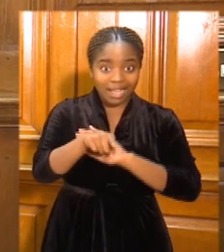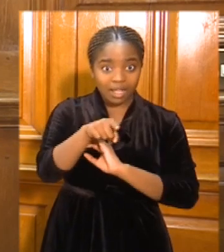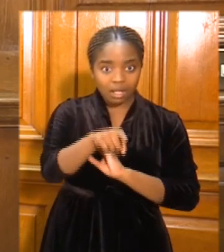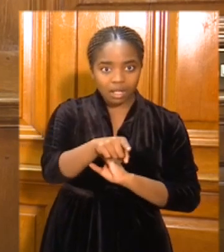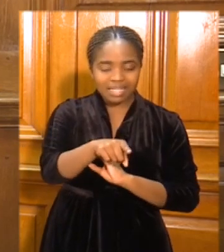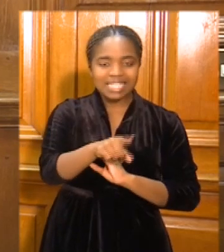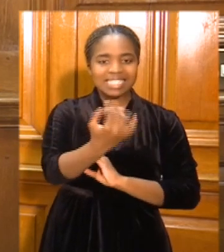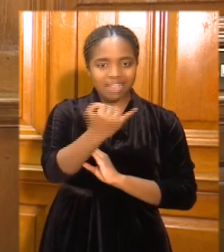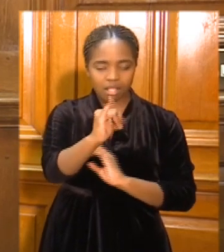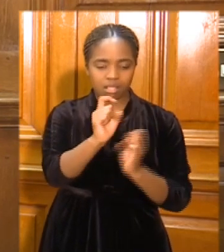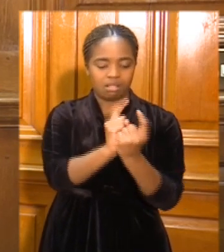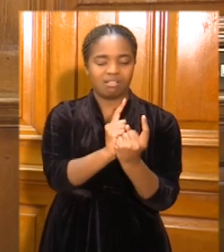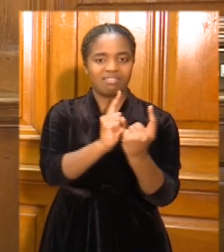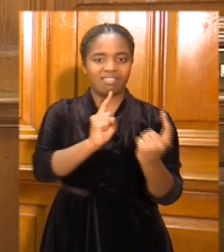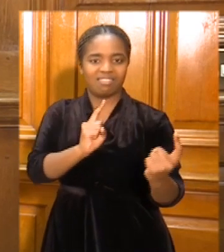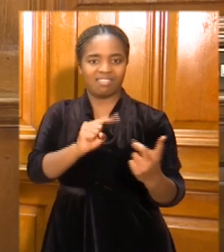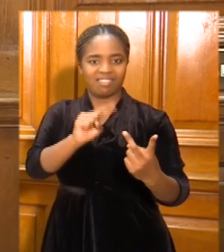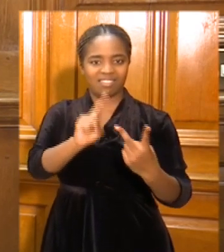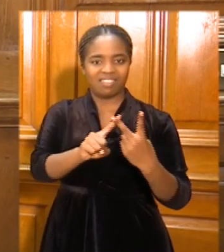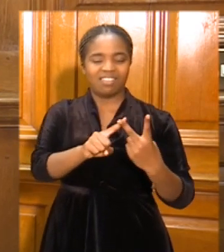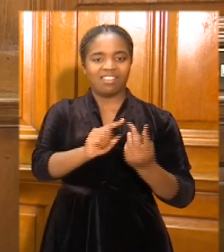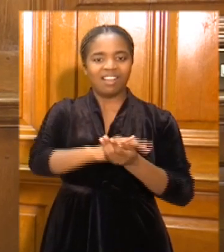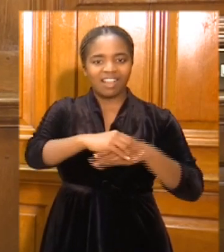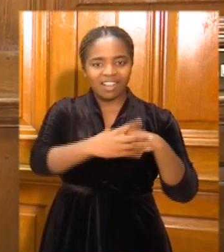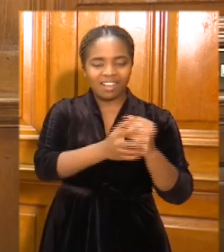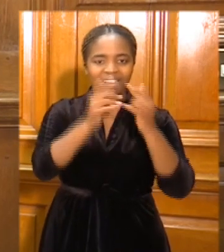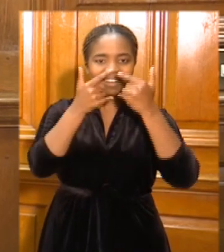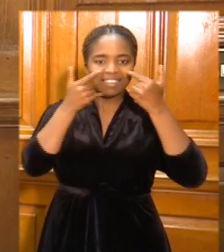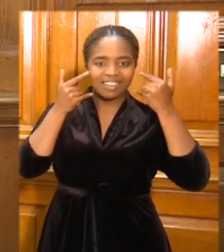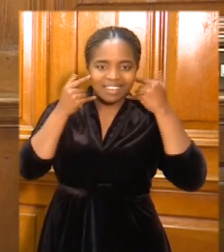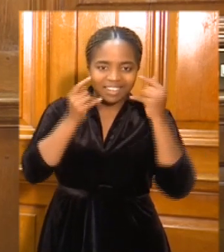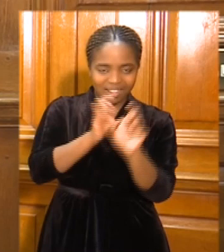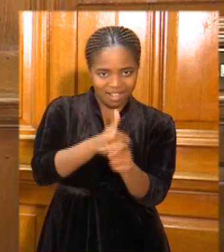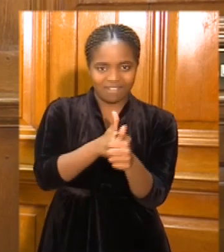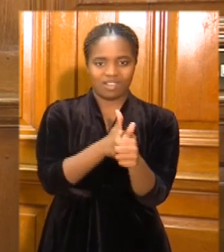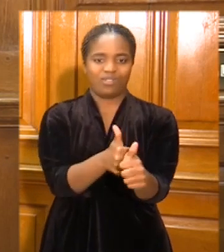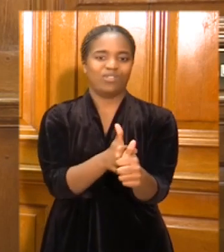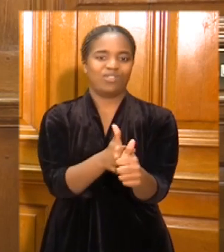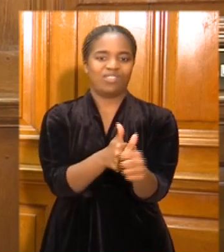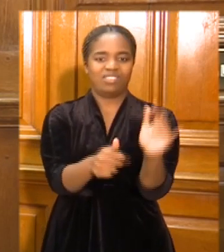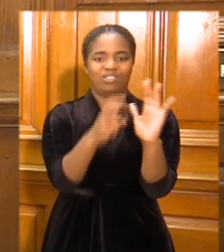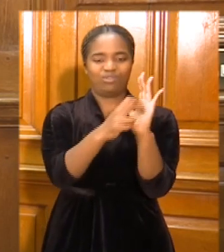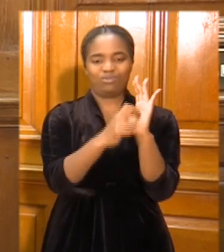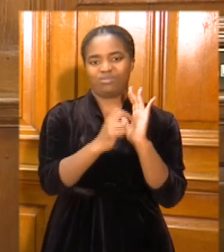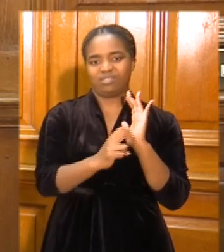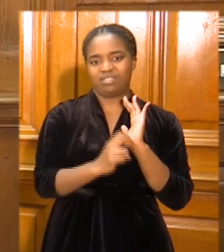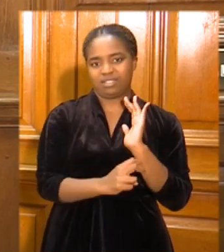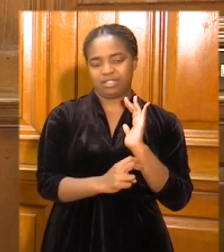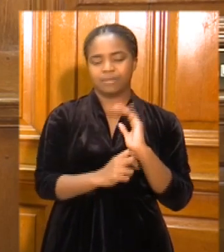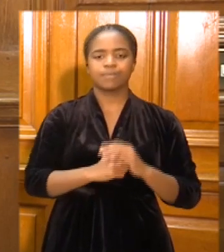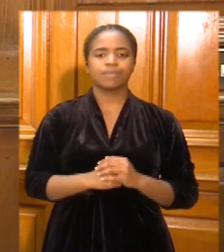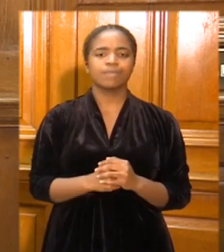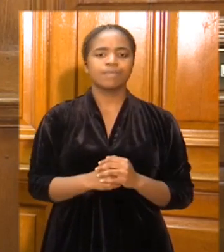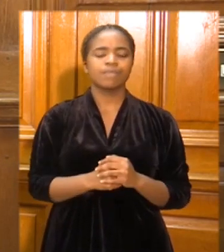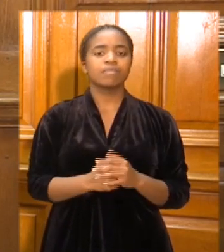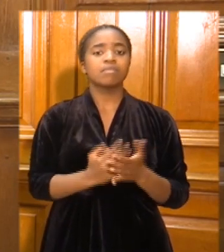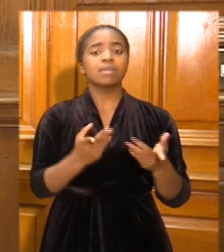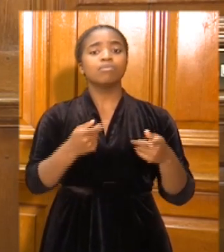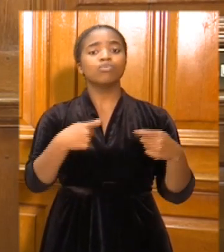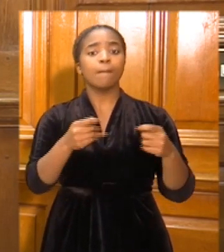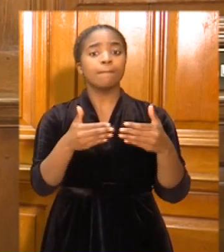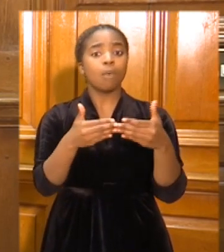social distancing rules. The opening of the economy and other activities means that more public